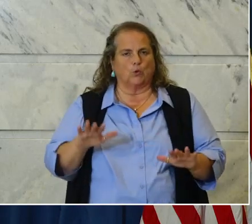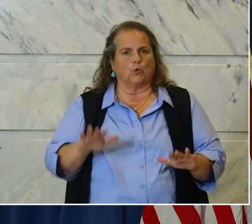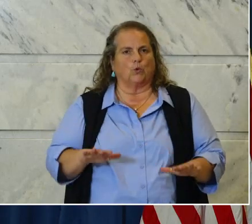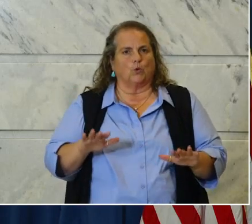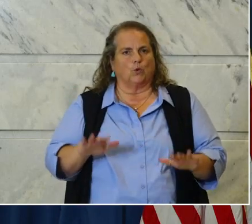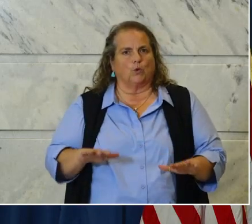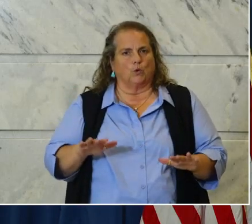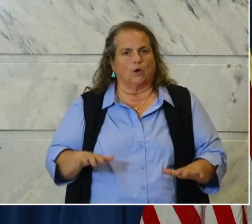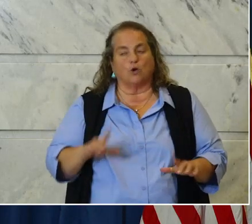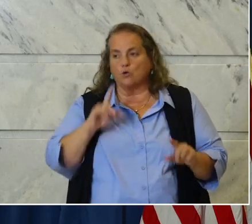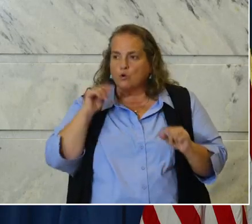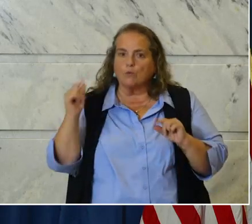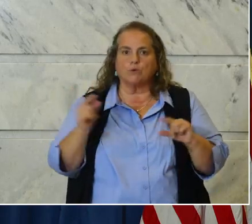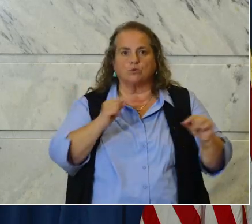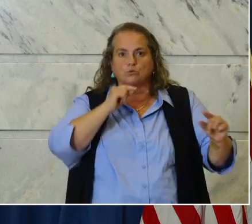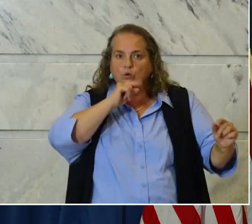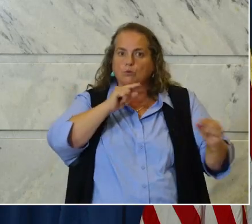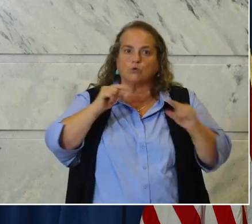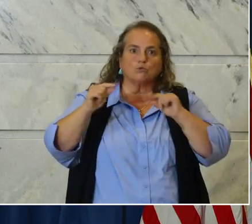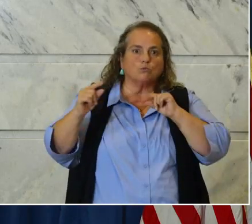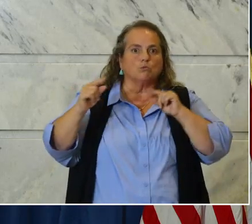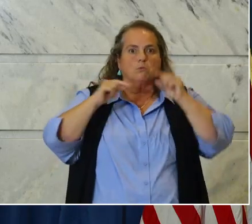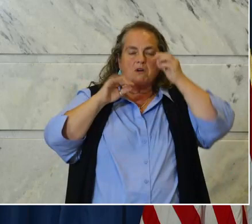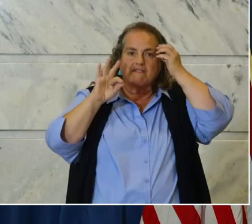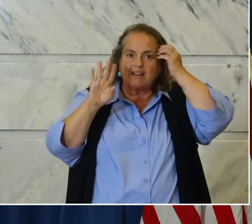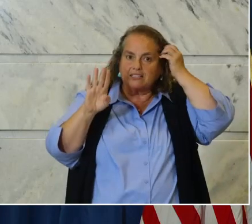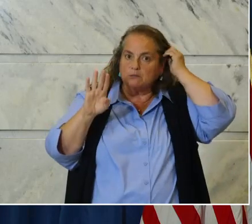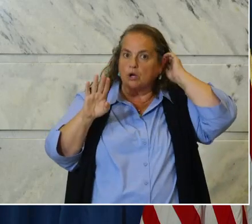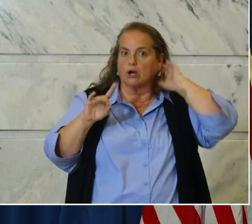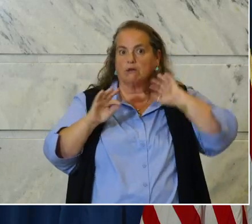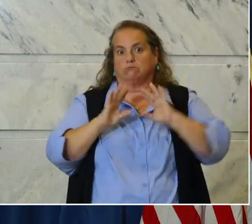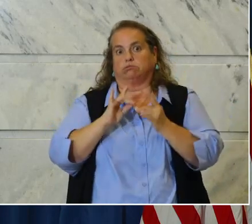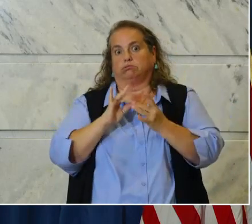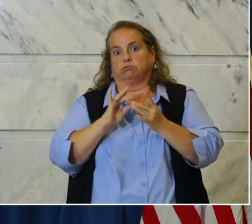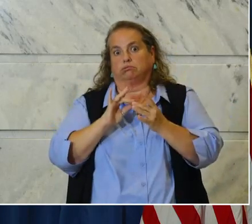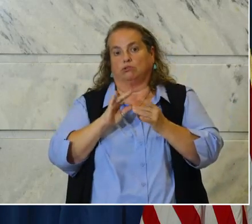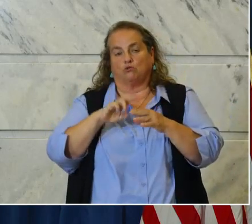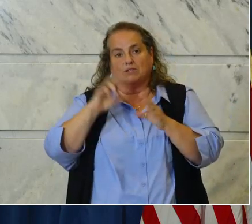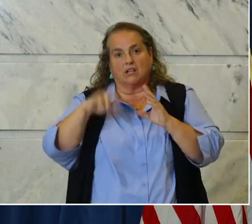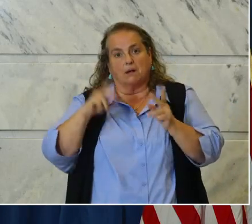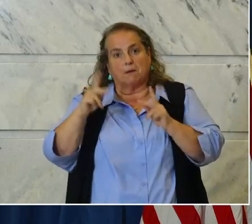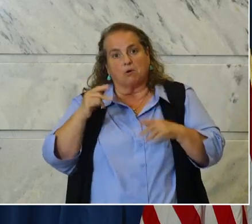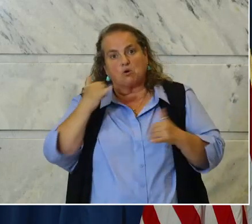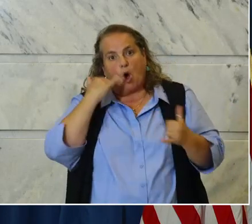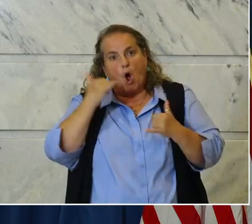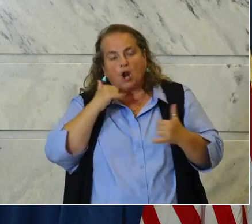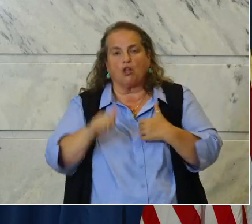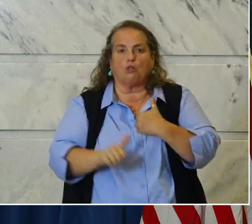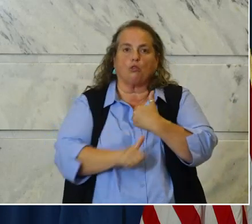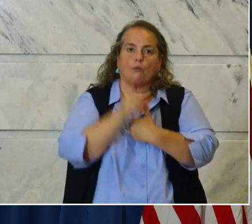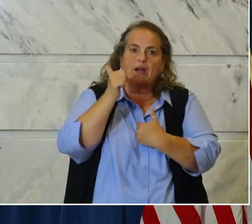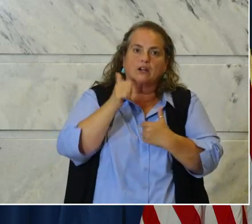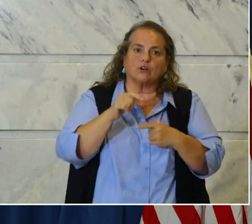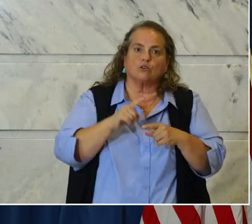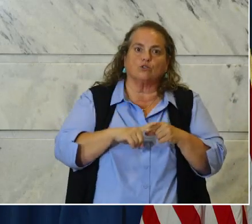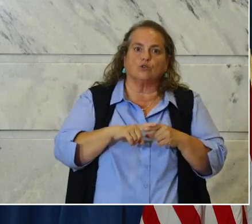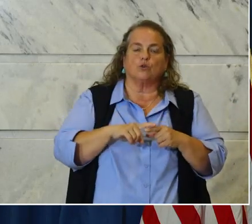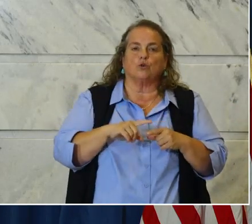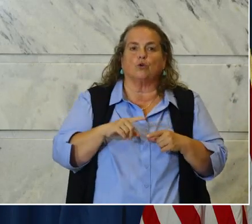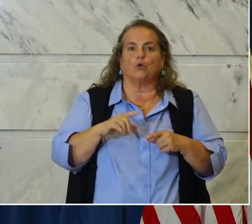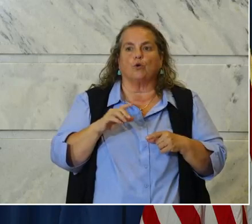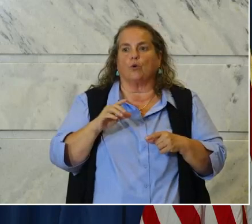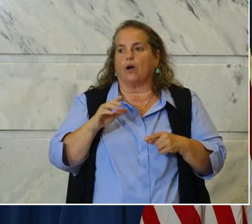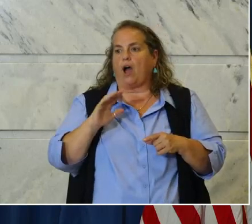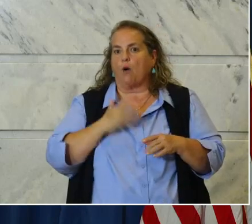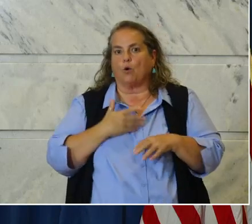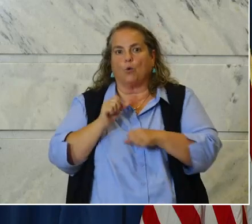Now rumors and Facebook result in people calling and making threats to hardworking civil servants, whether